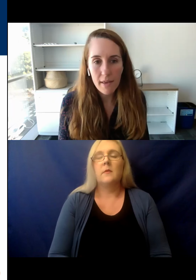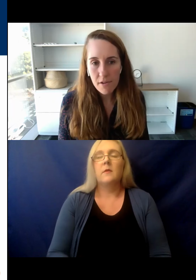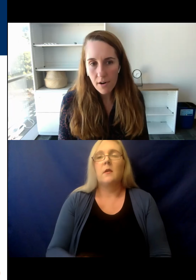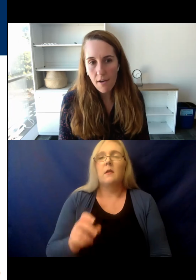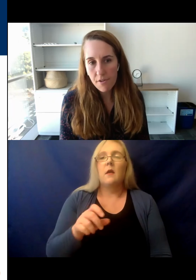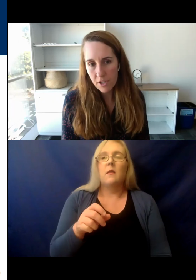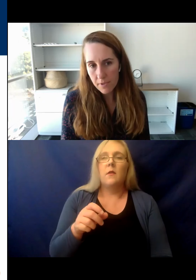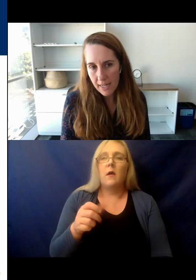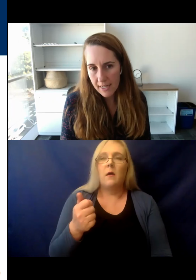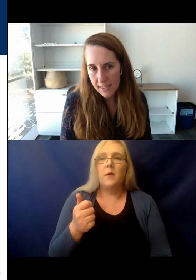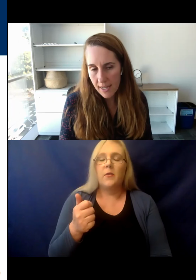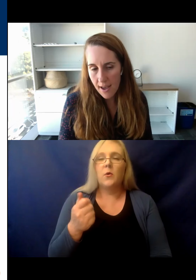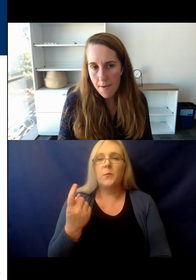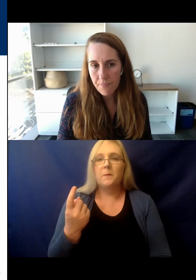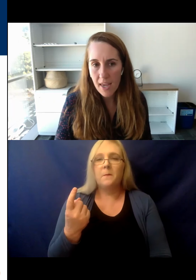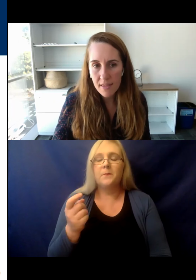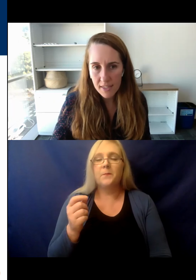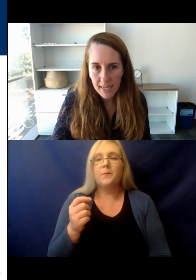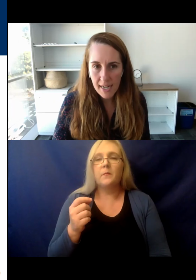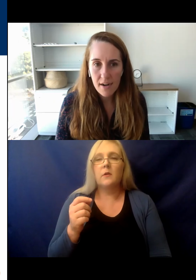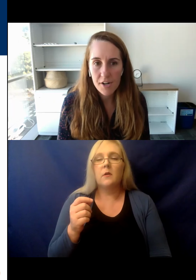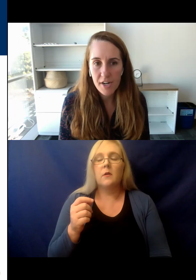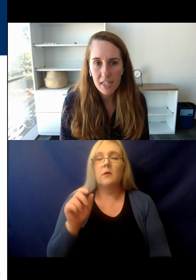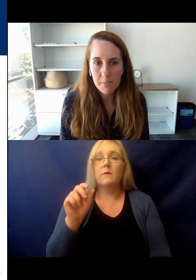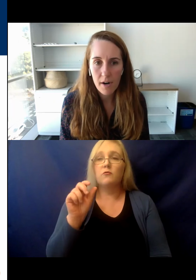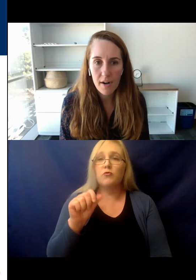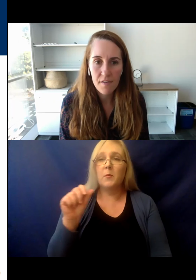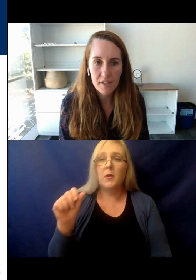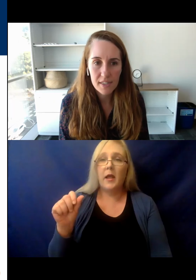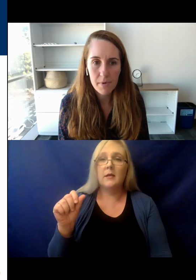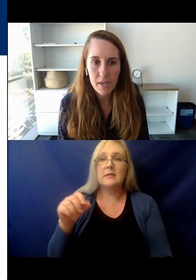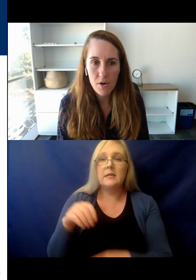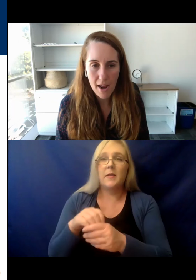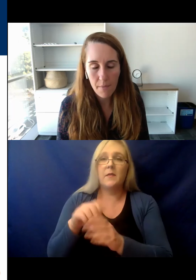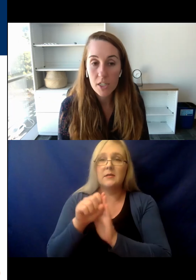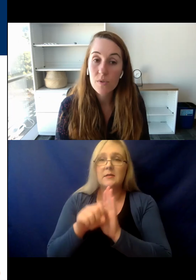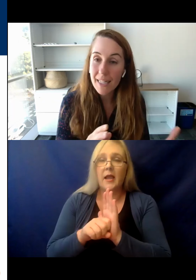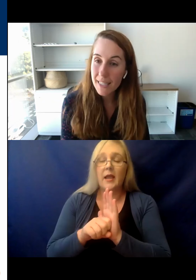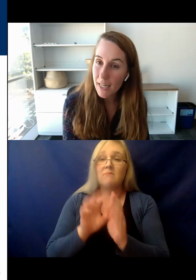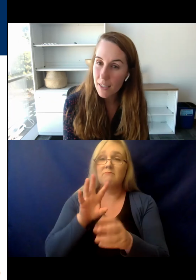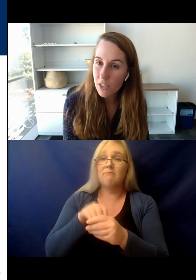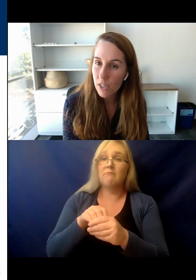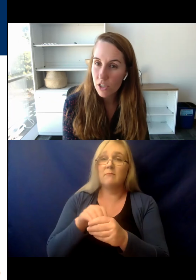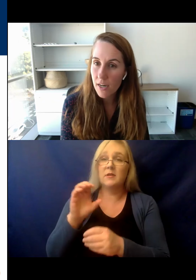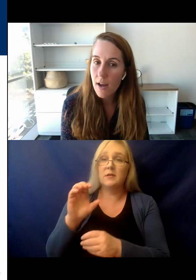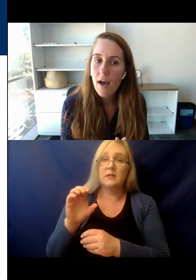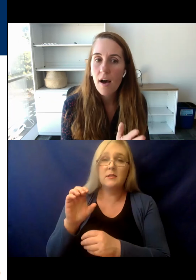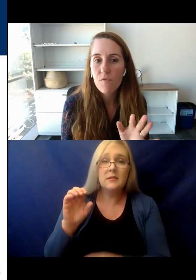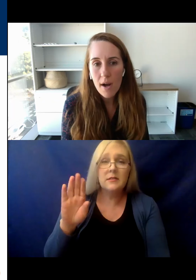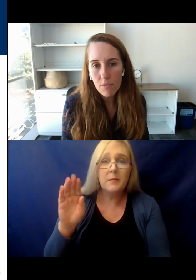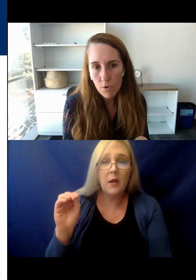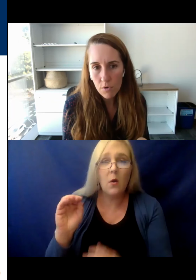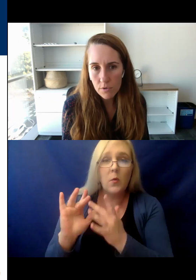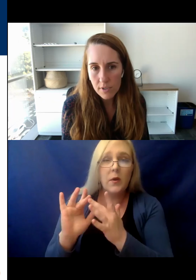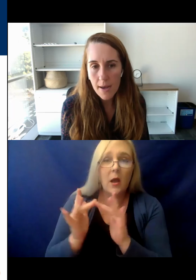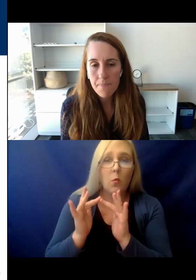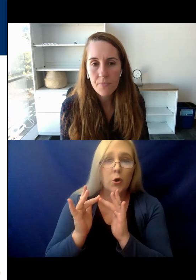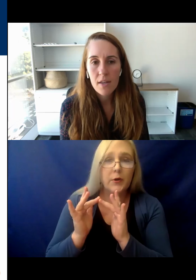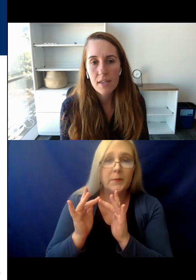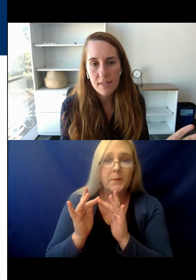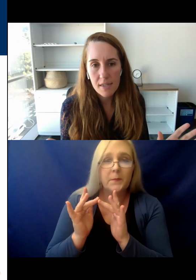is whether other AAAs in the state contract as part of a CBO network. So that's getting to this question of what